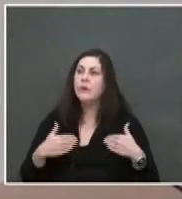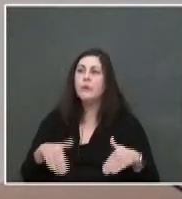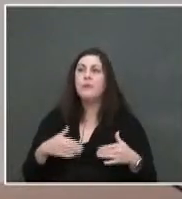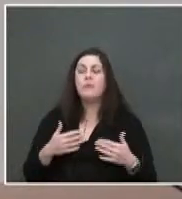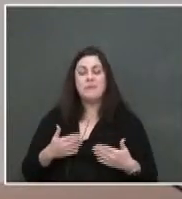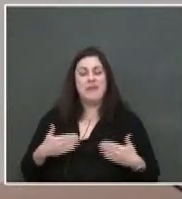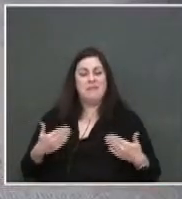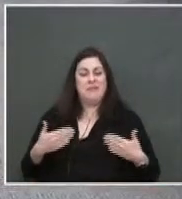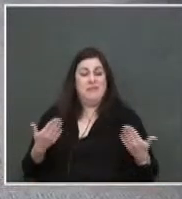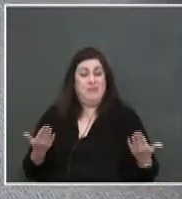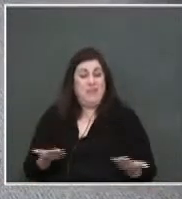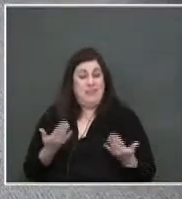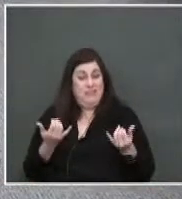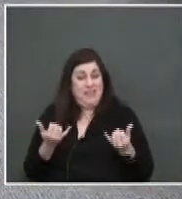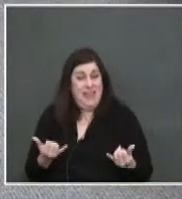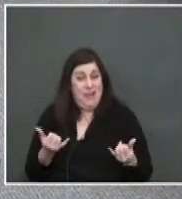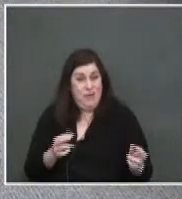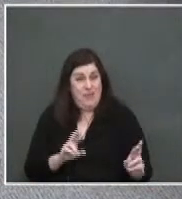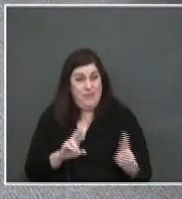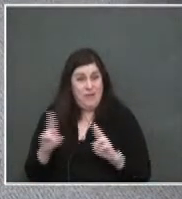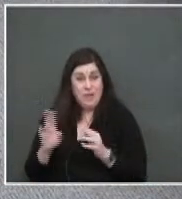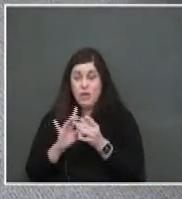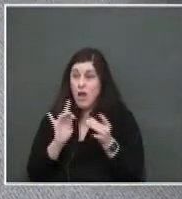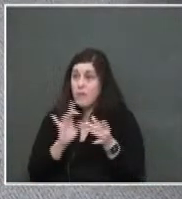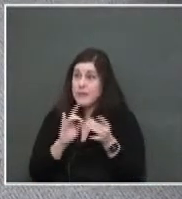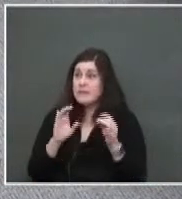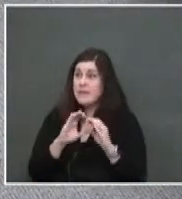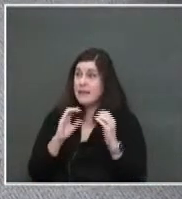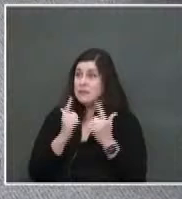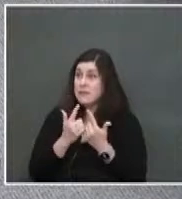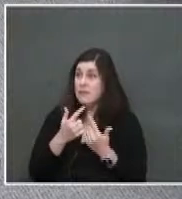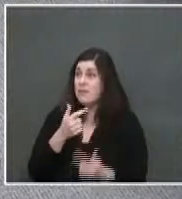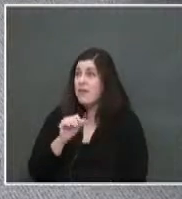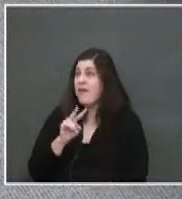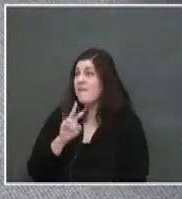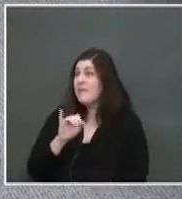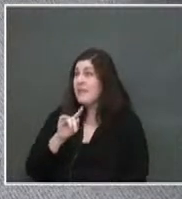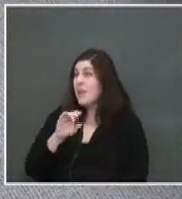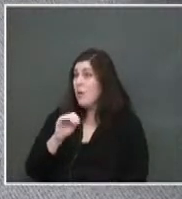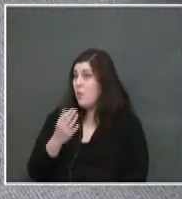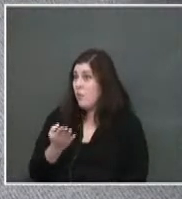any comments from anybody? Councilwoman Aldana Garrido.